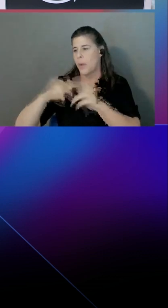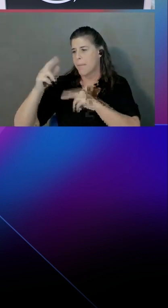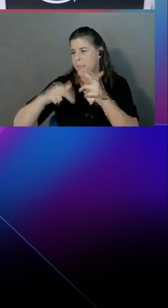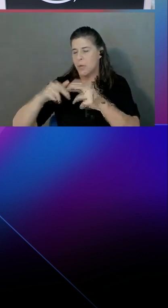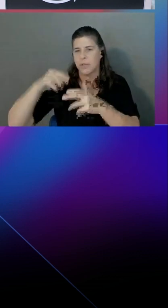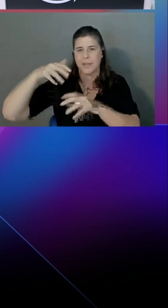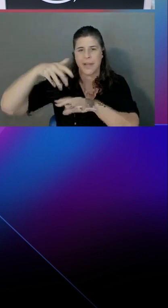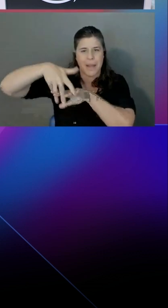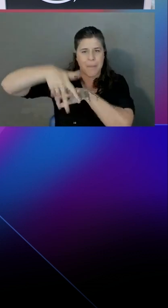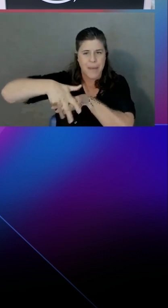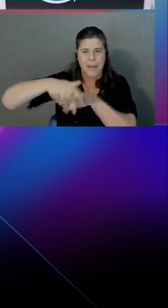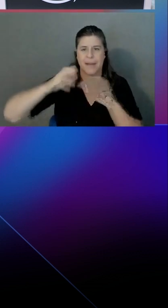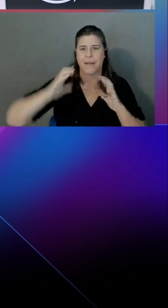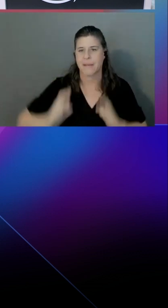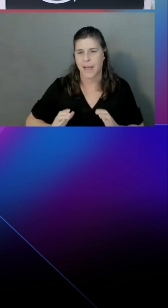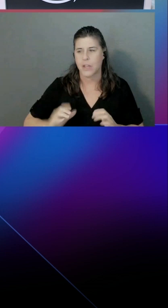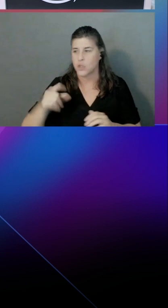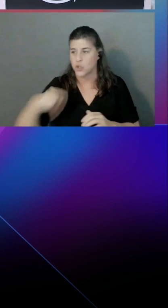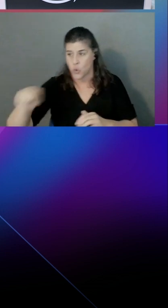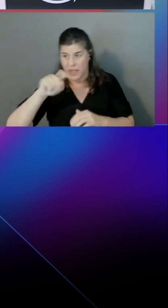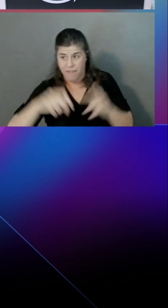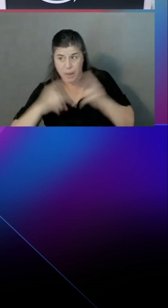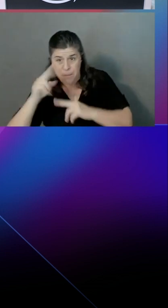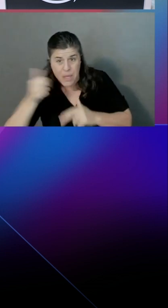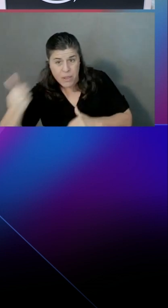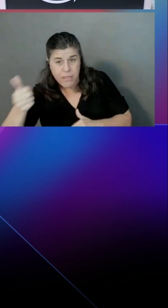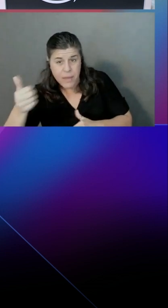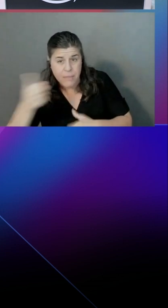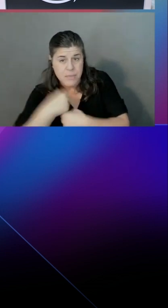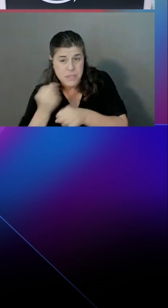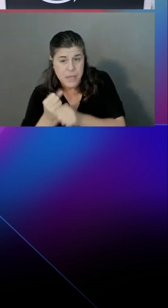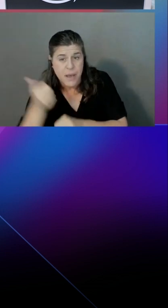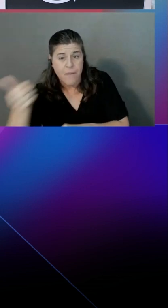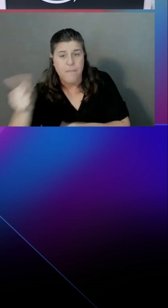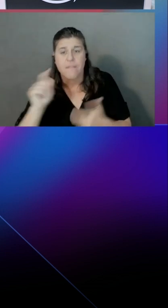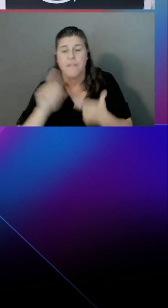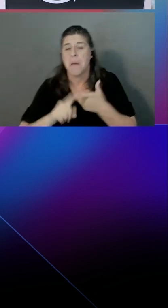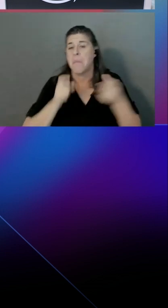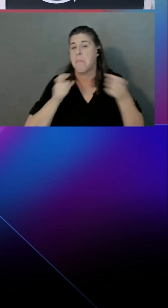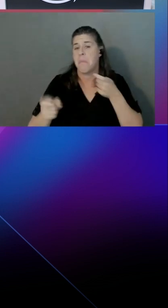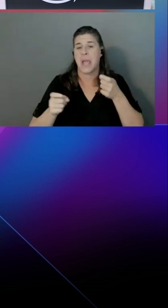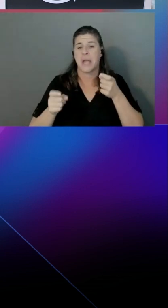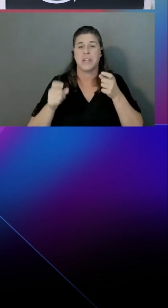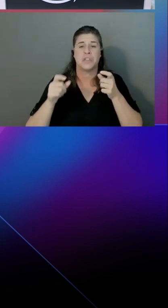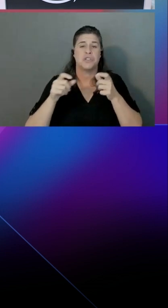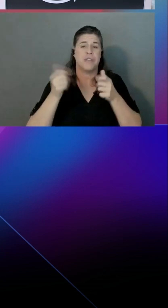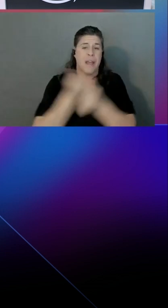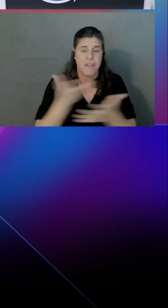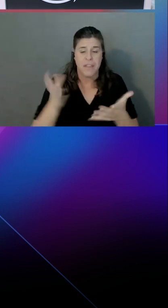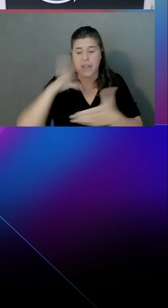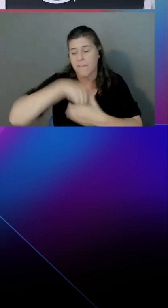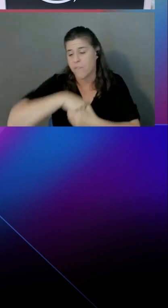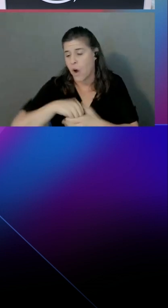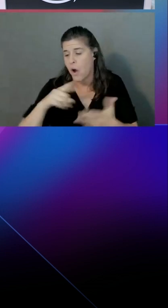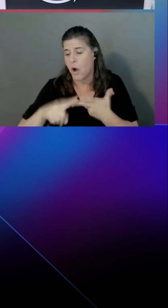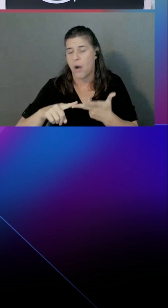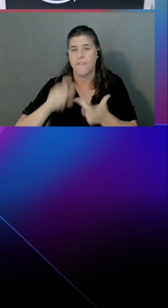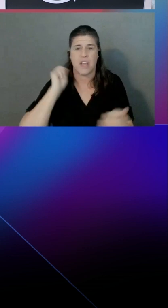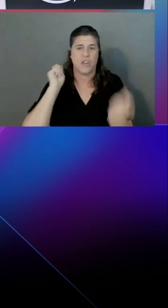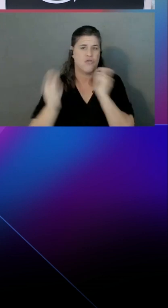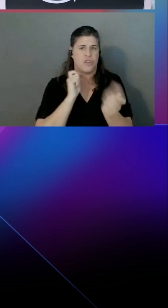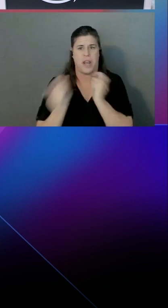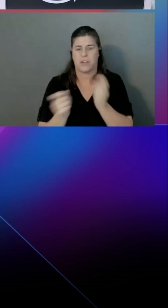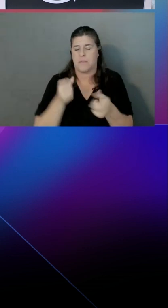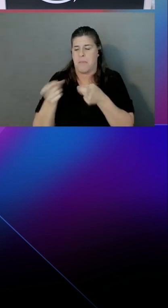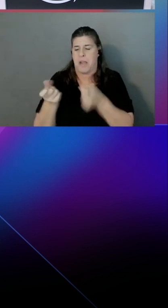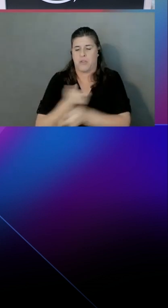they had to build it on their own and manage it. You have to do it all on their own, right. Manage the topic space and deal with all of the change. But now that kind